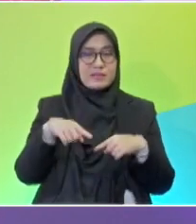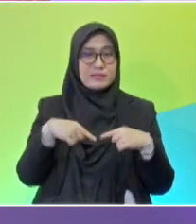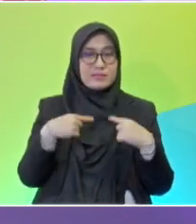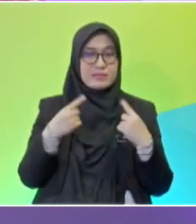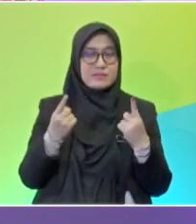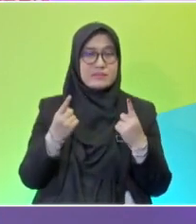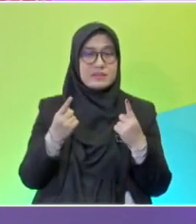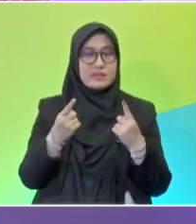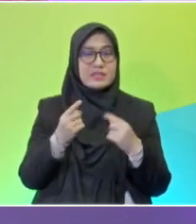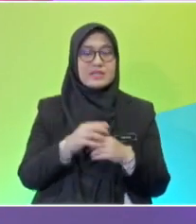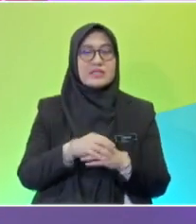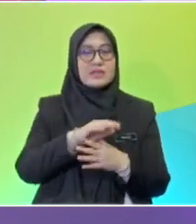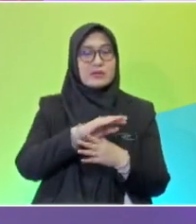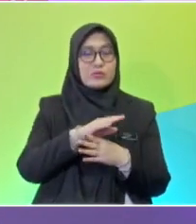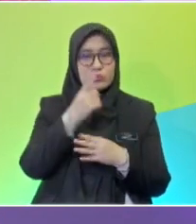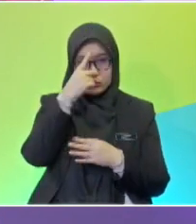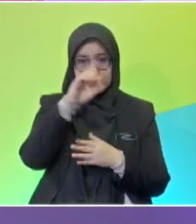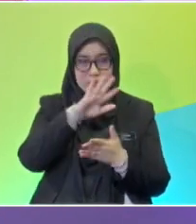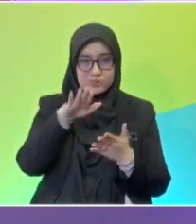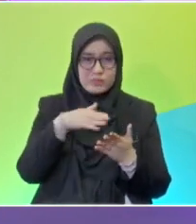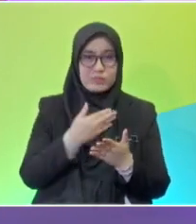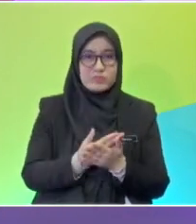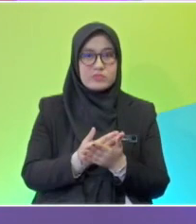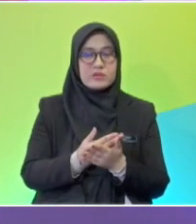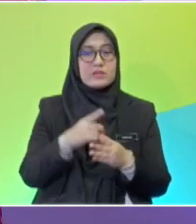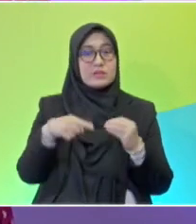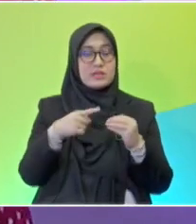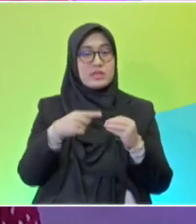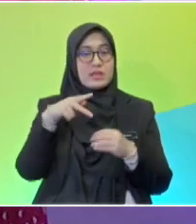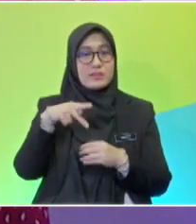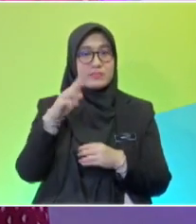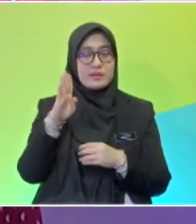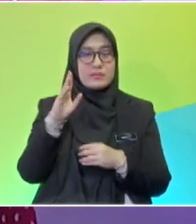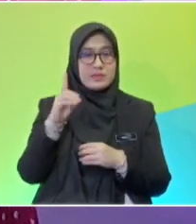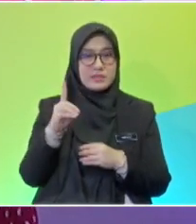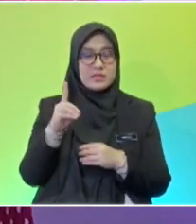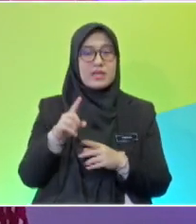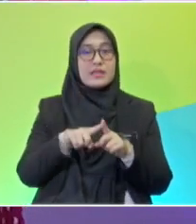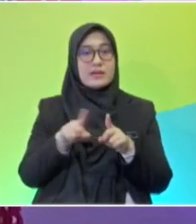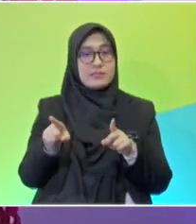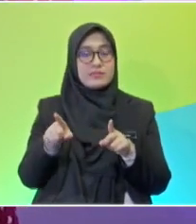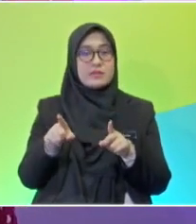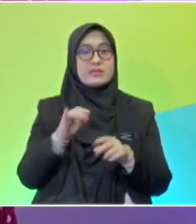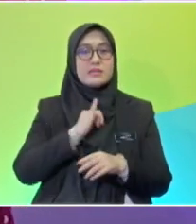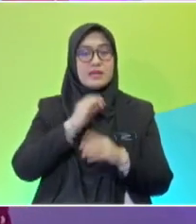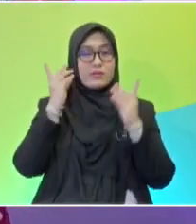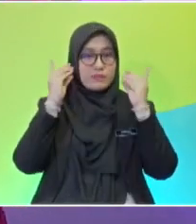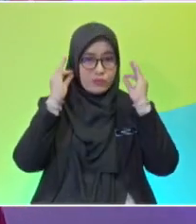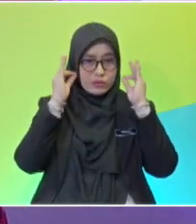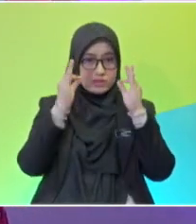a very lengthy program on what is PBD all about. Right. My focus in this particular episode is